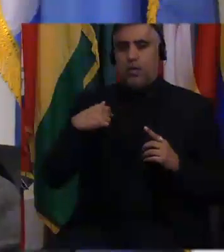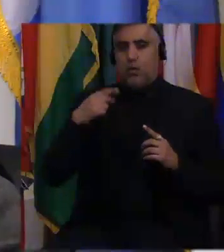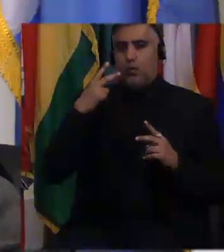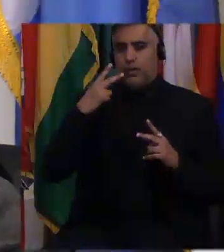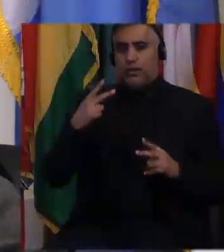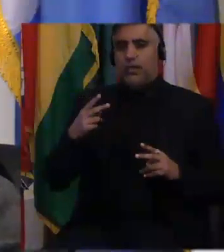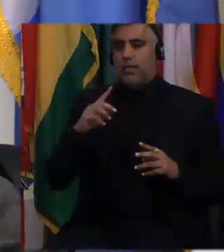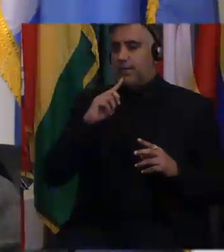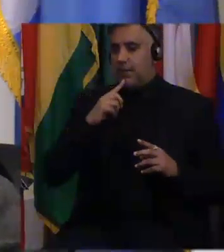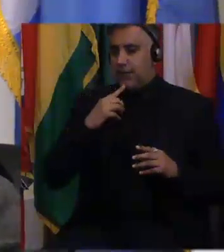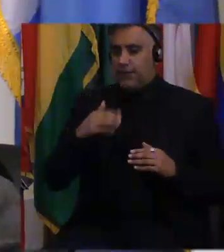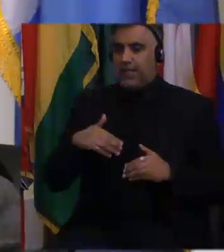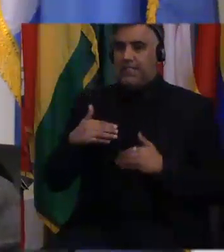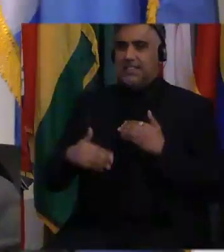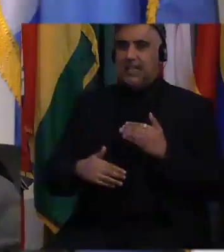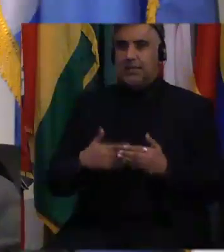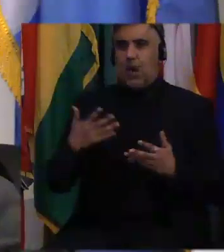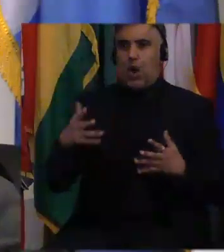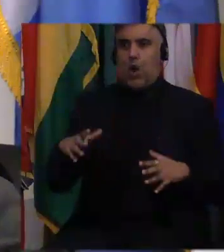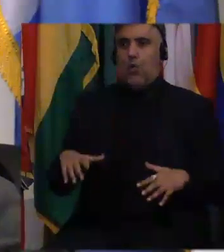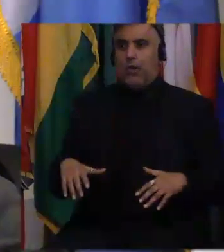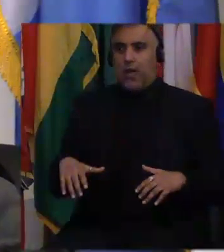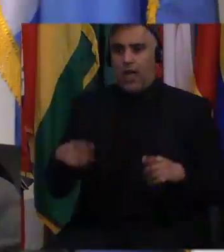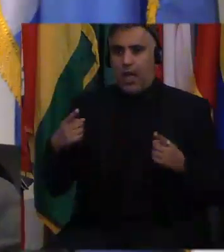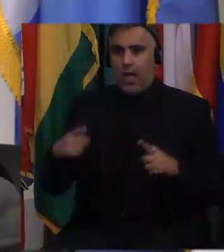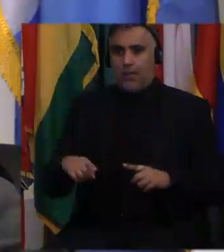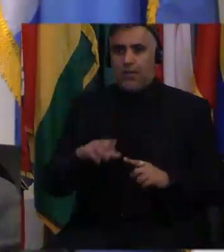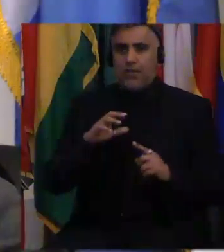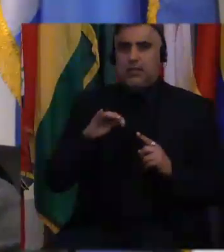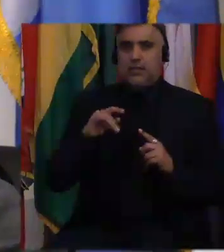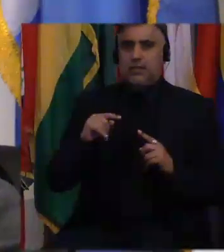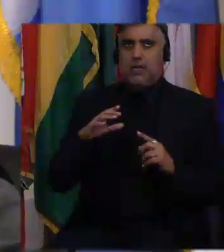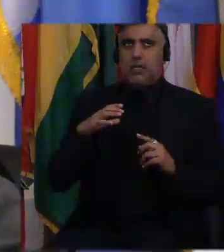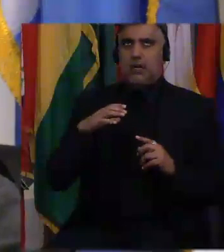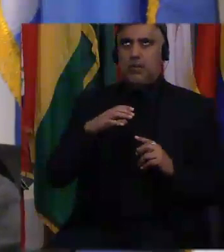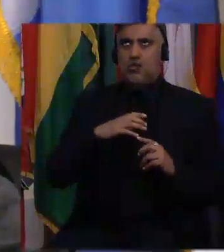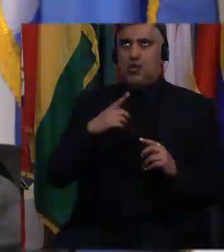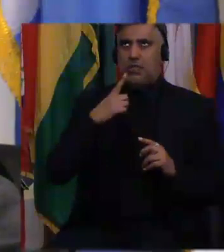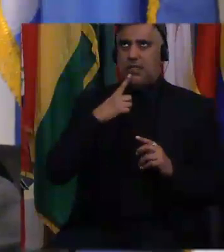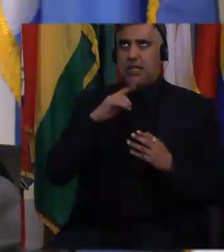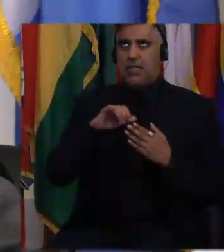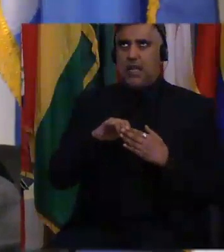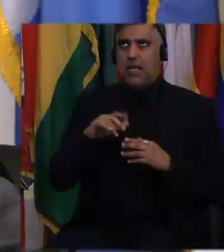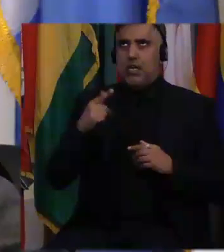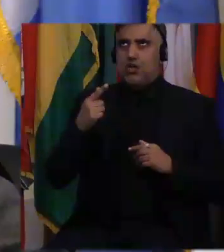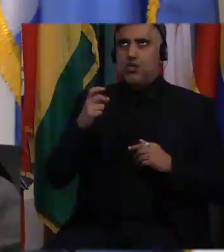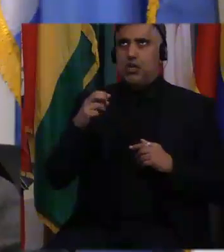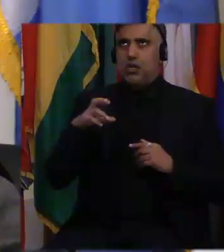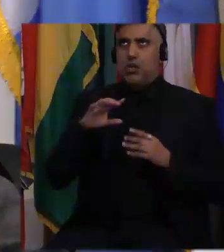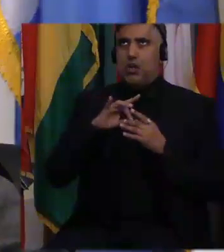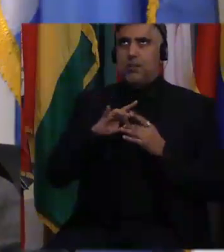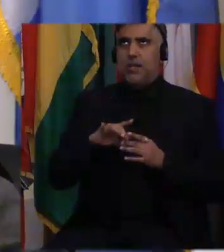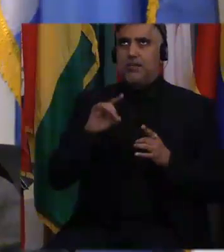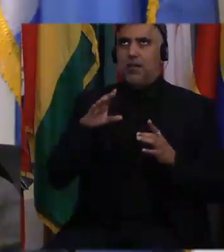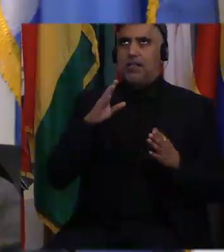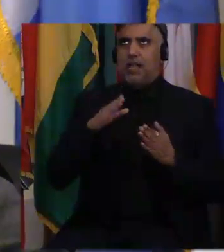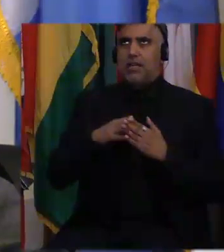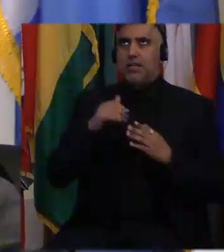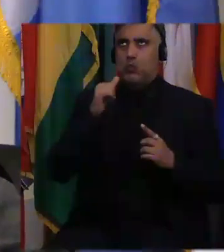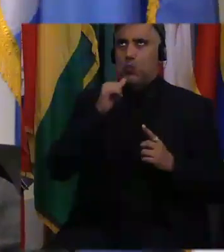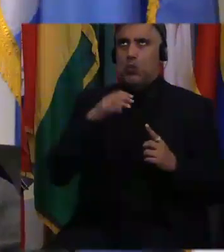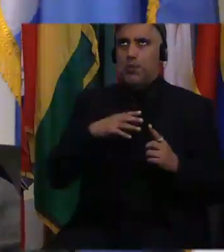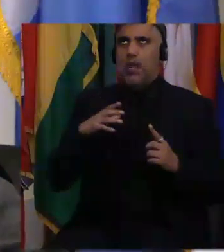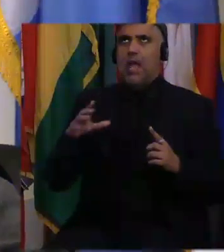very significant steps are already taken. CEDAW committee is now saying that gender-based violence against women